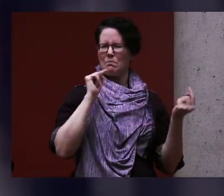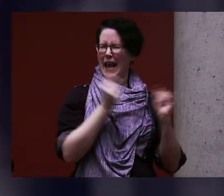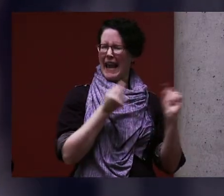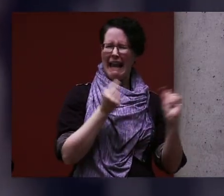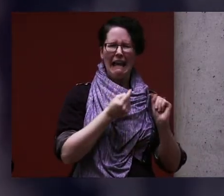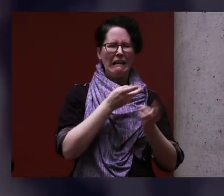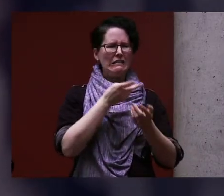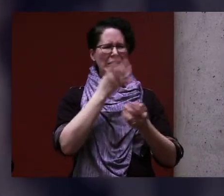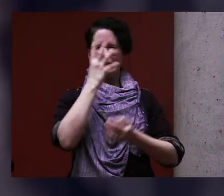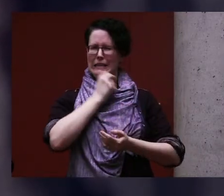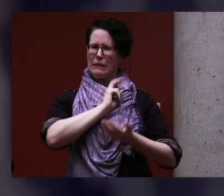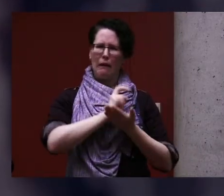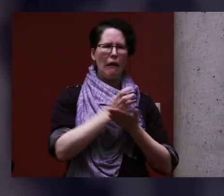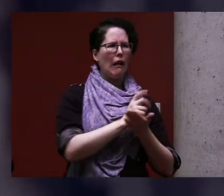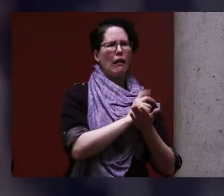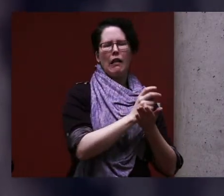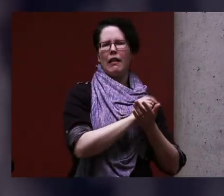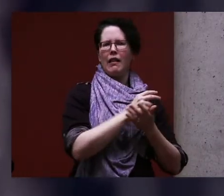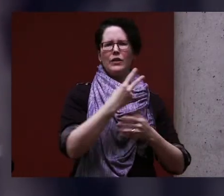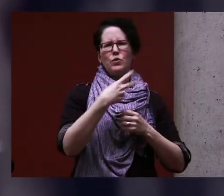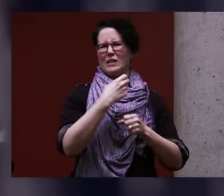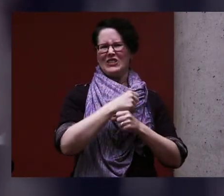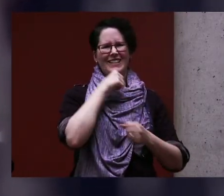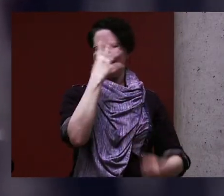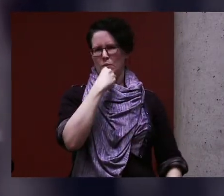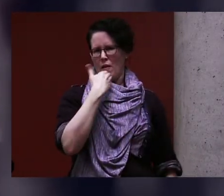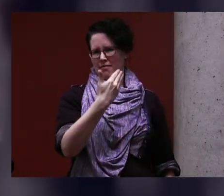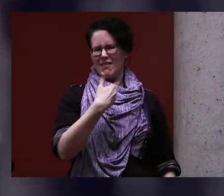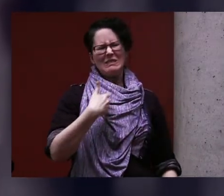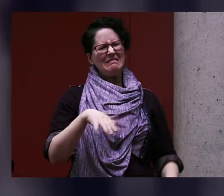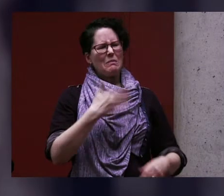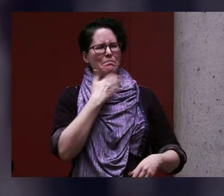didn't sleep for like 2 years. It's really bad. So like,